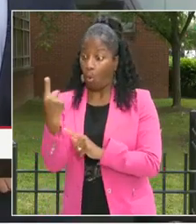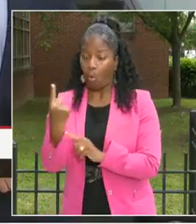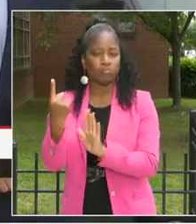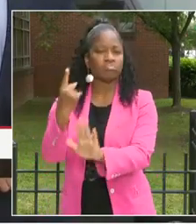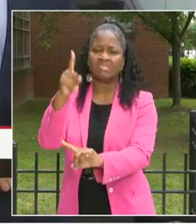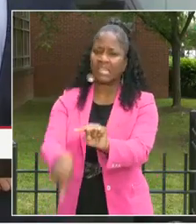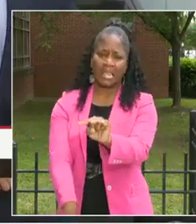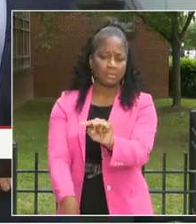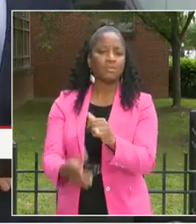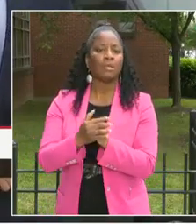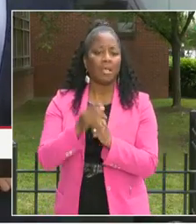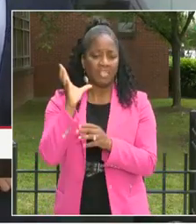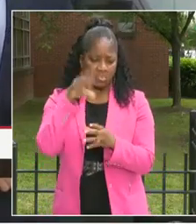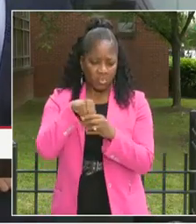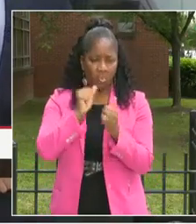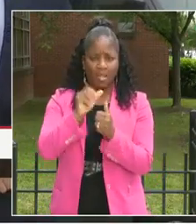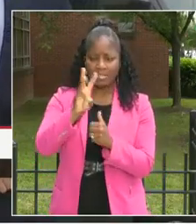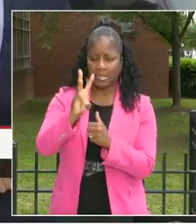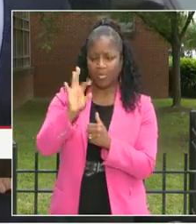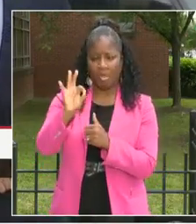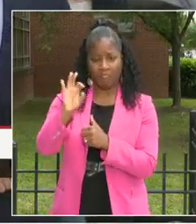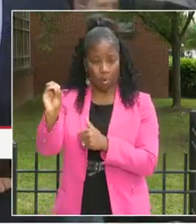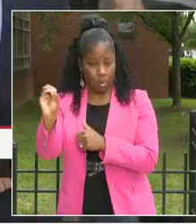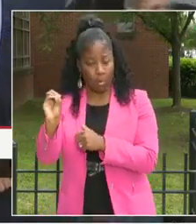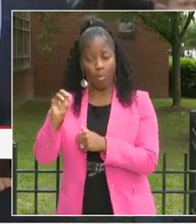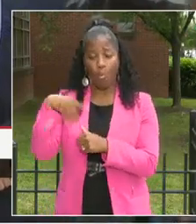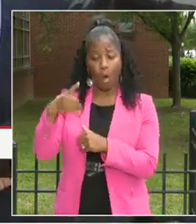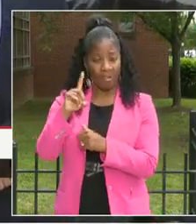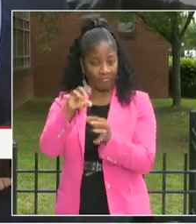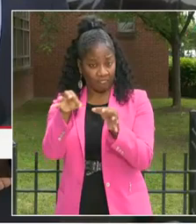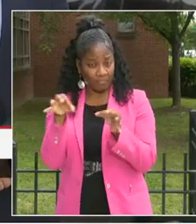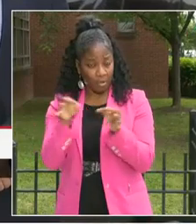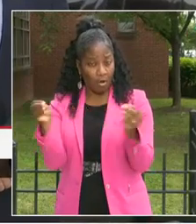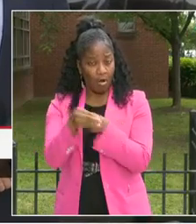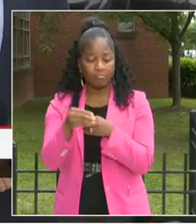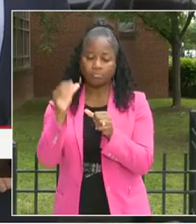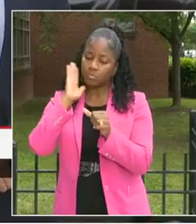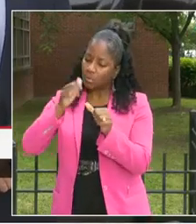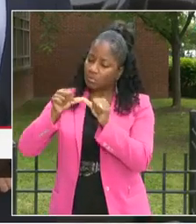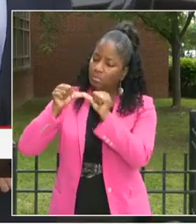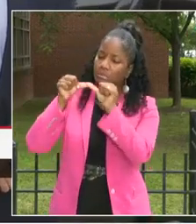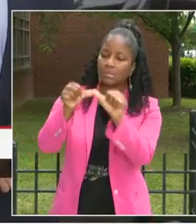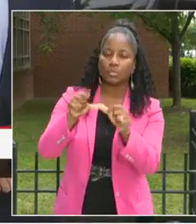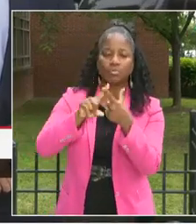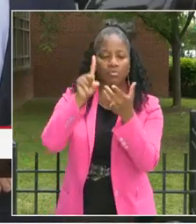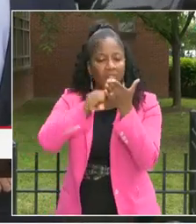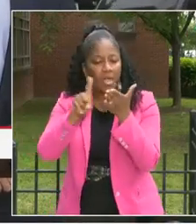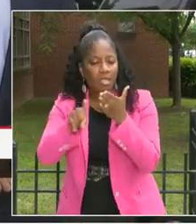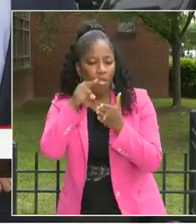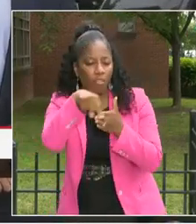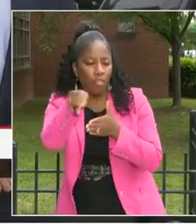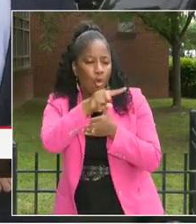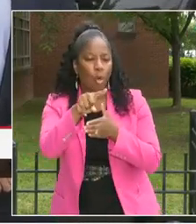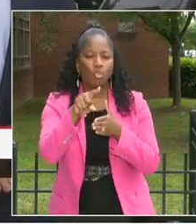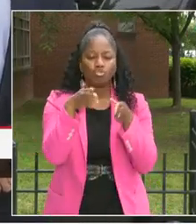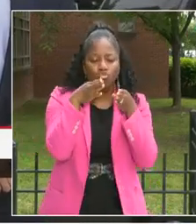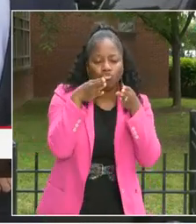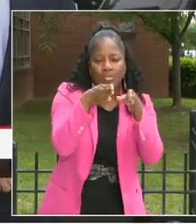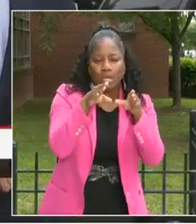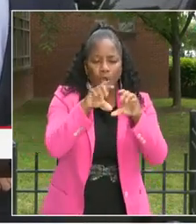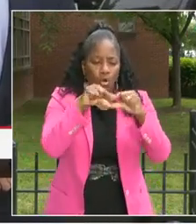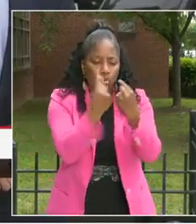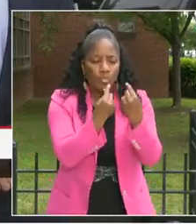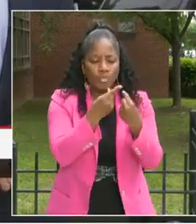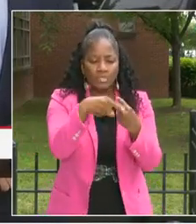demonstrates, WFO, the Washington Field Office, will continue these partnerships to investigate street crews who conspire to distribute